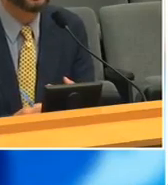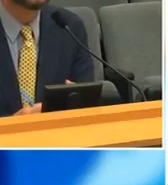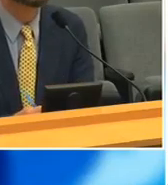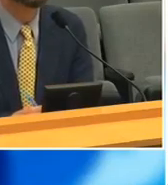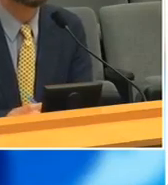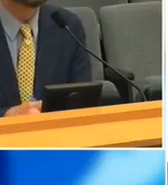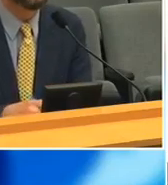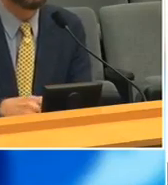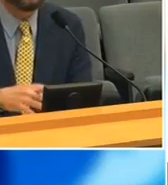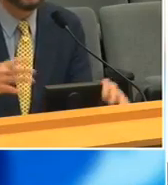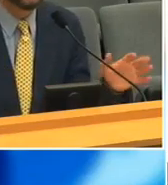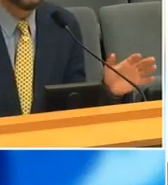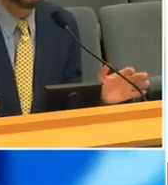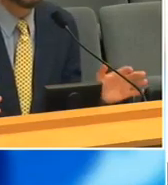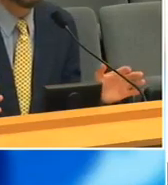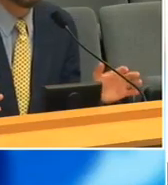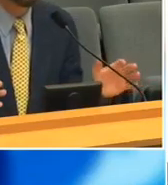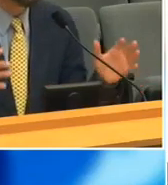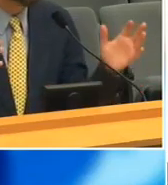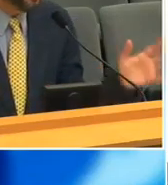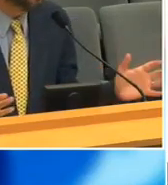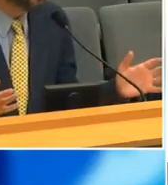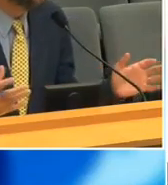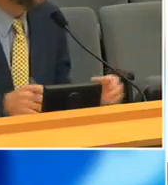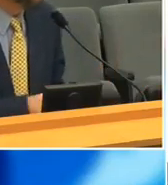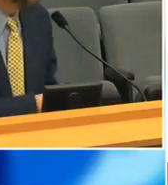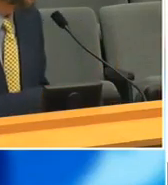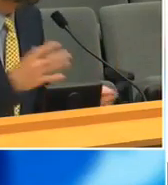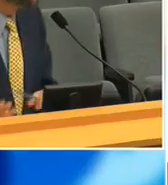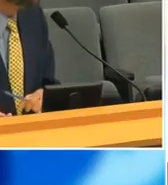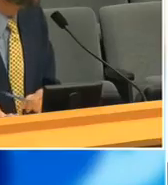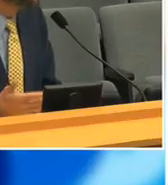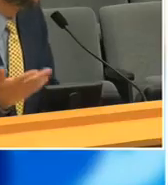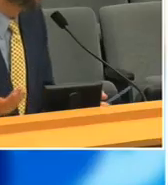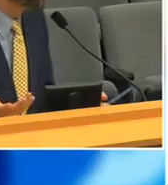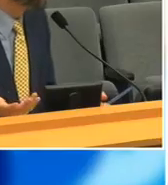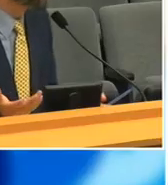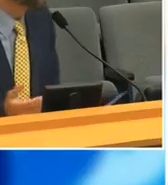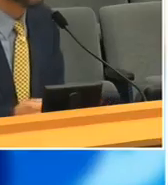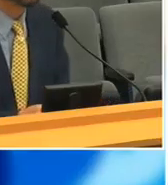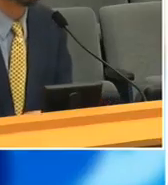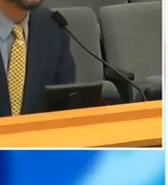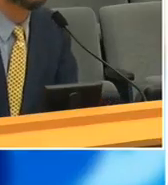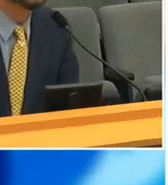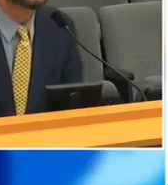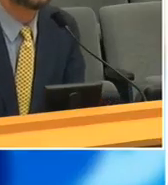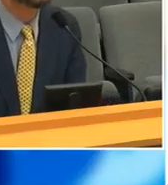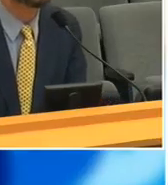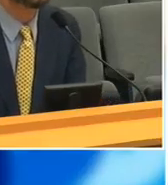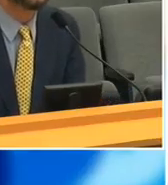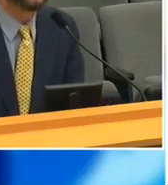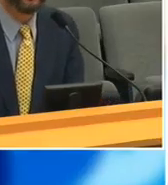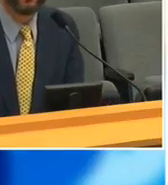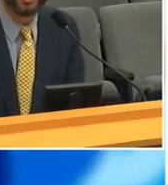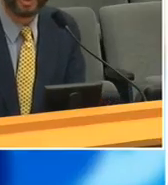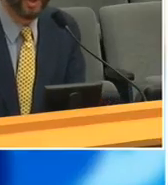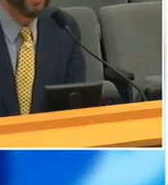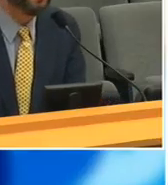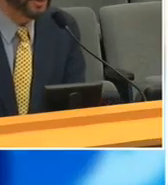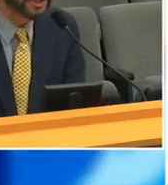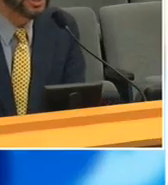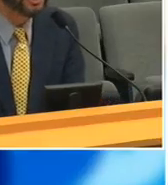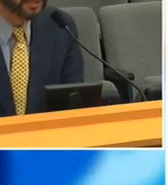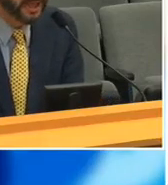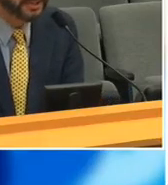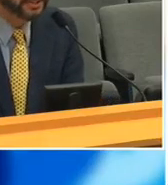et cetera. And so those are all the things that we consider labor. Everything else is non-labor, and that includes what are